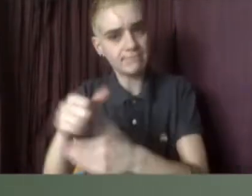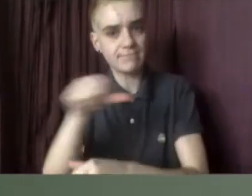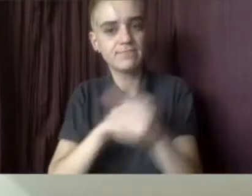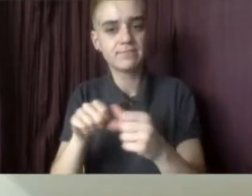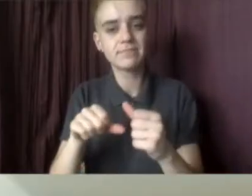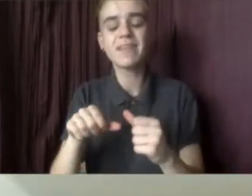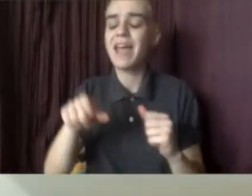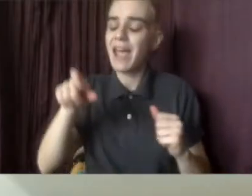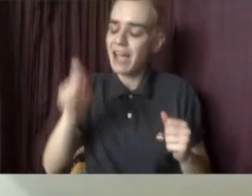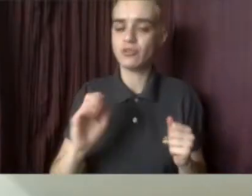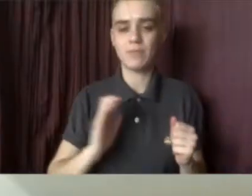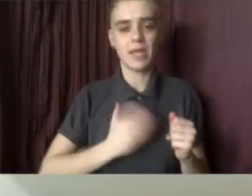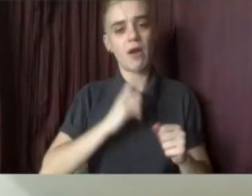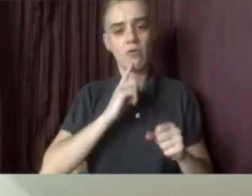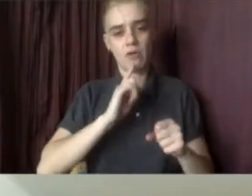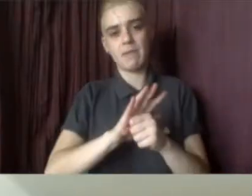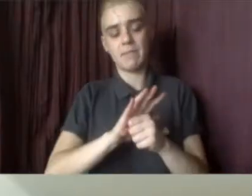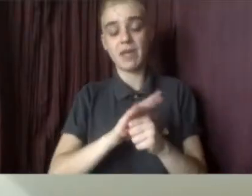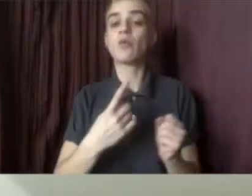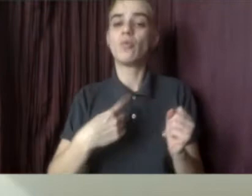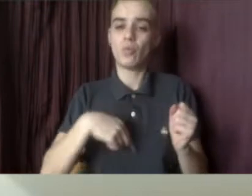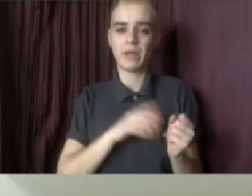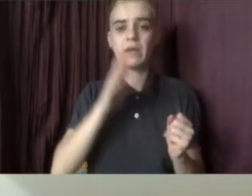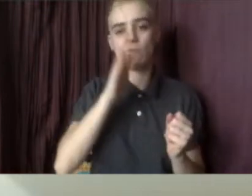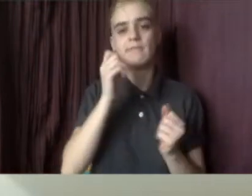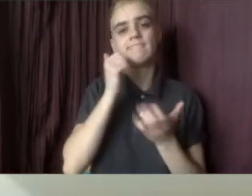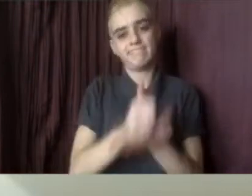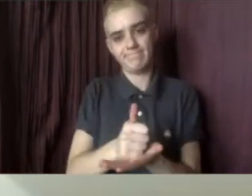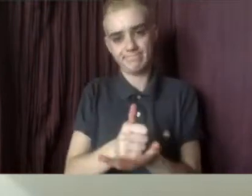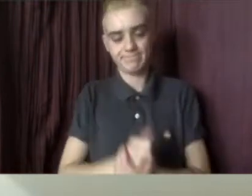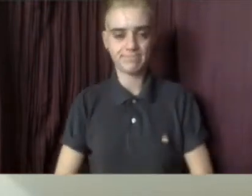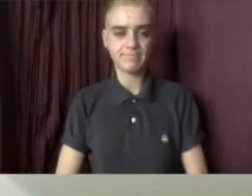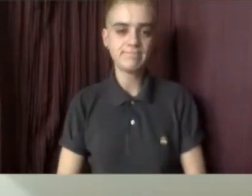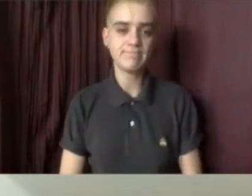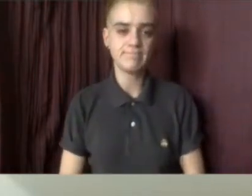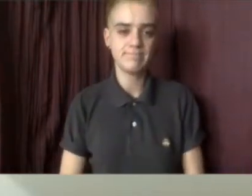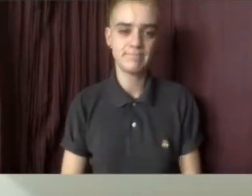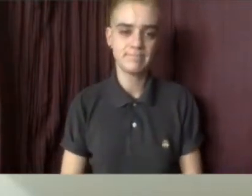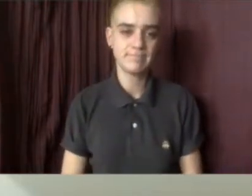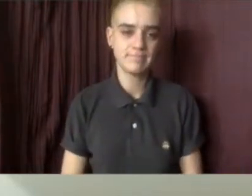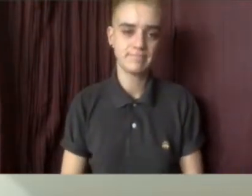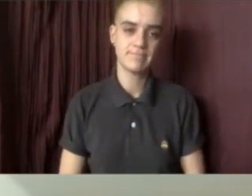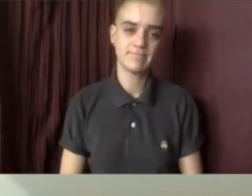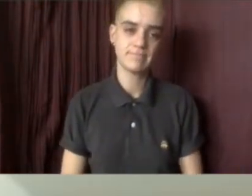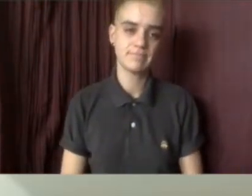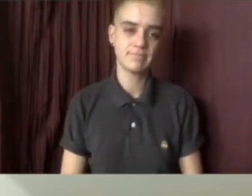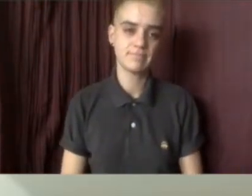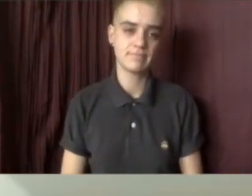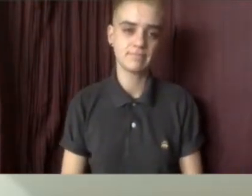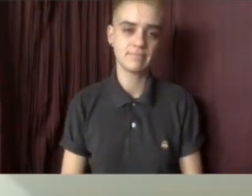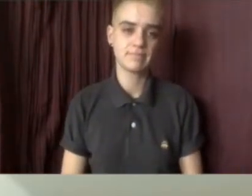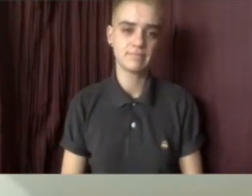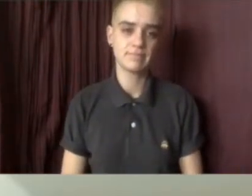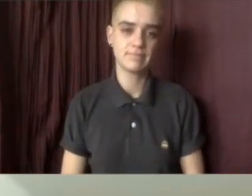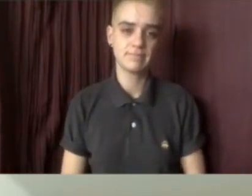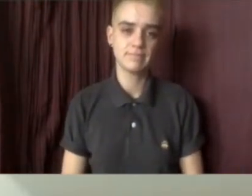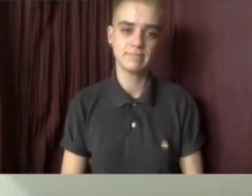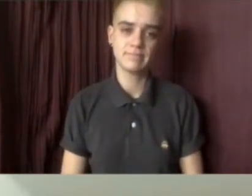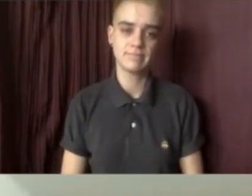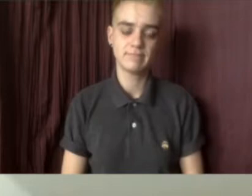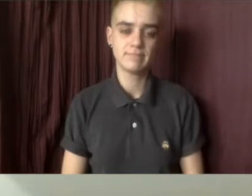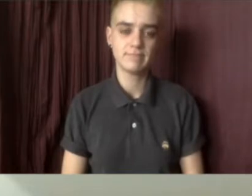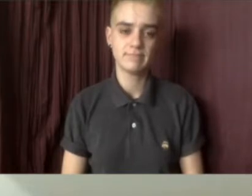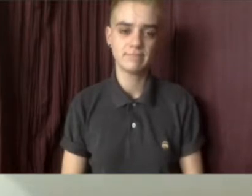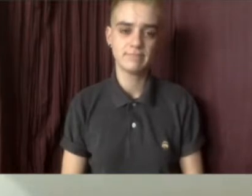Thank you for that, Kim. I really appreciate you reviewing that and sharing your experience there. I mean, to have the